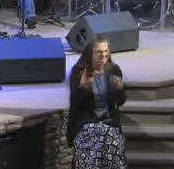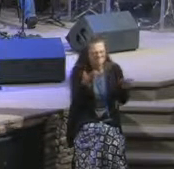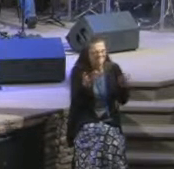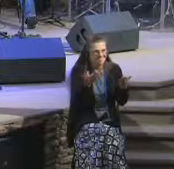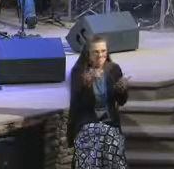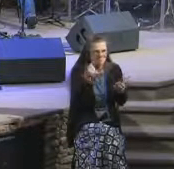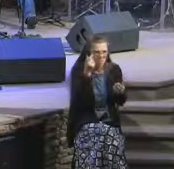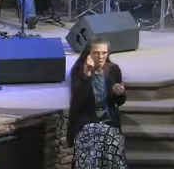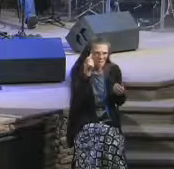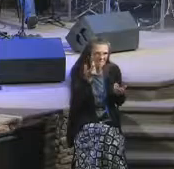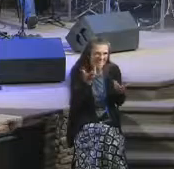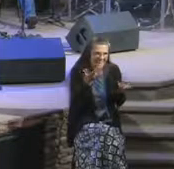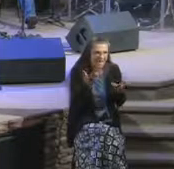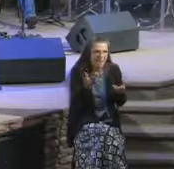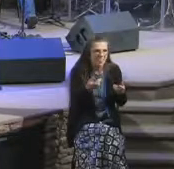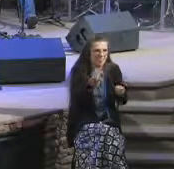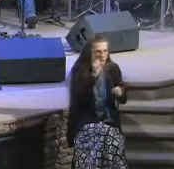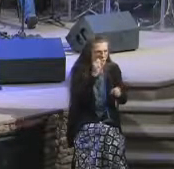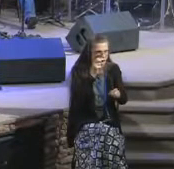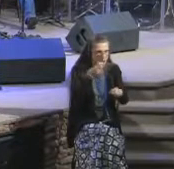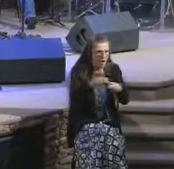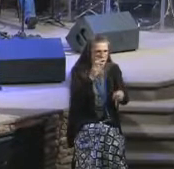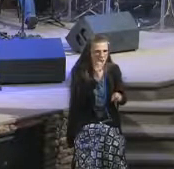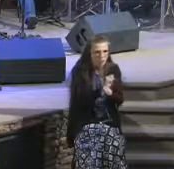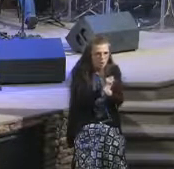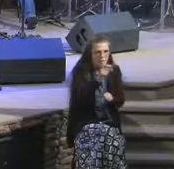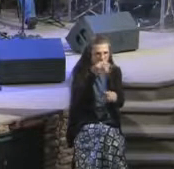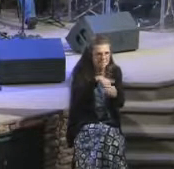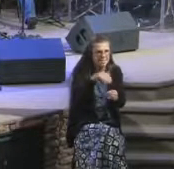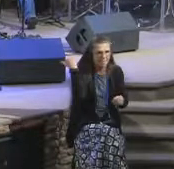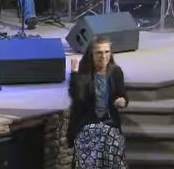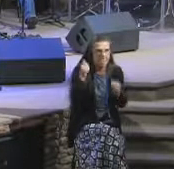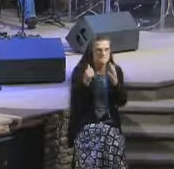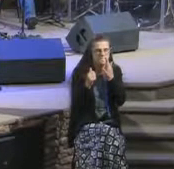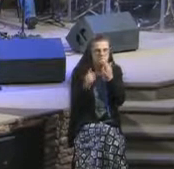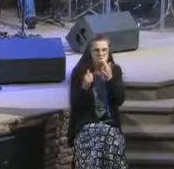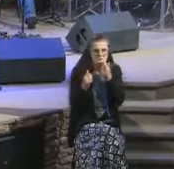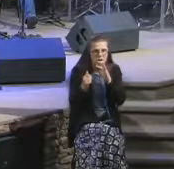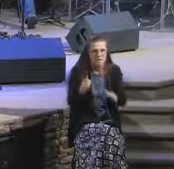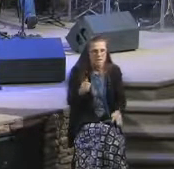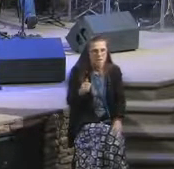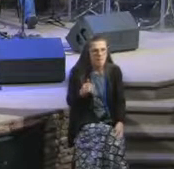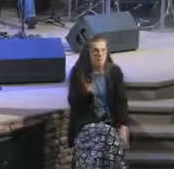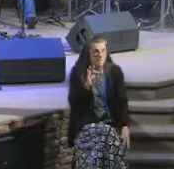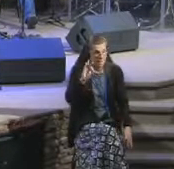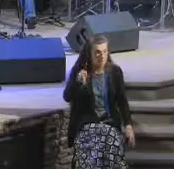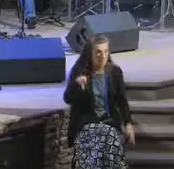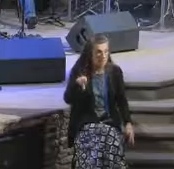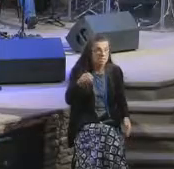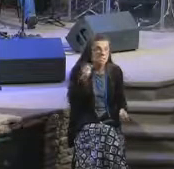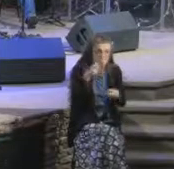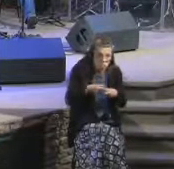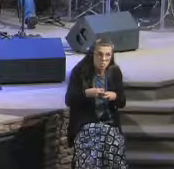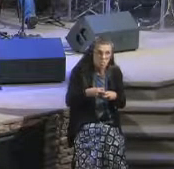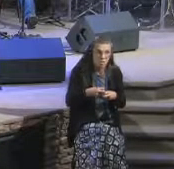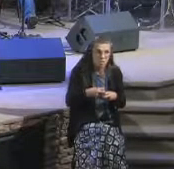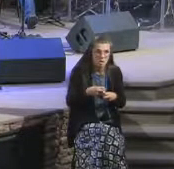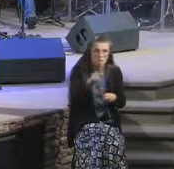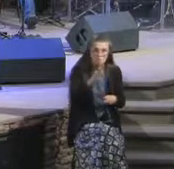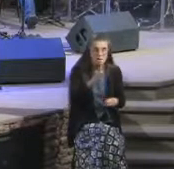appreciate this as much as some others who have been in that area can. Being a pastor is hard, and you got to